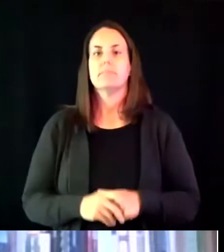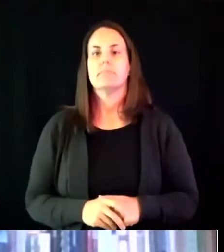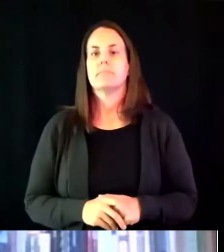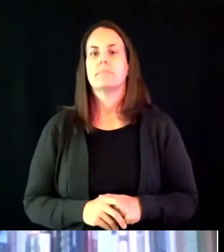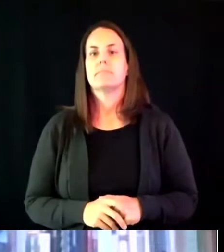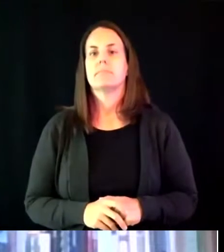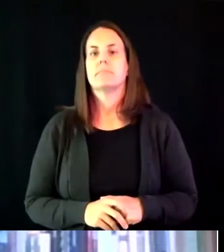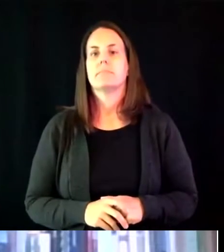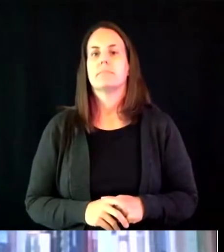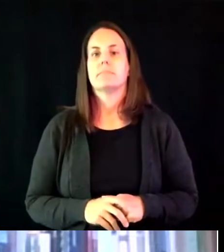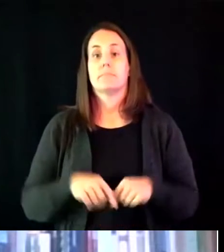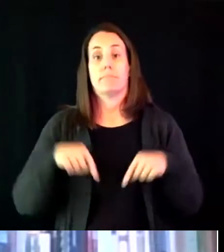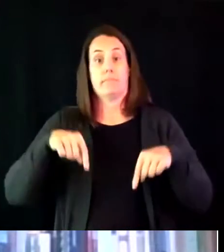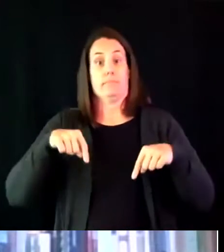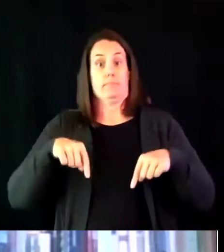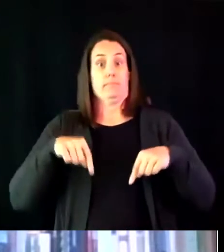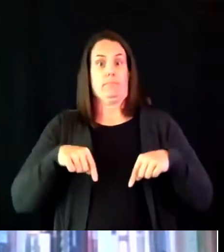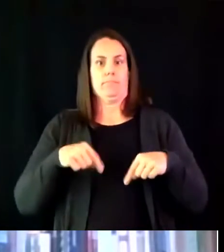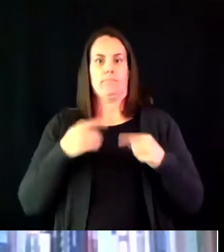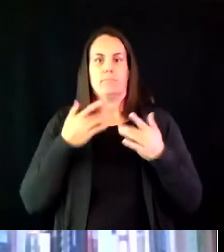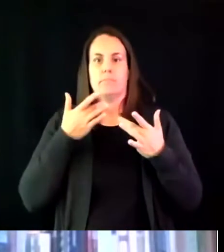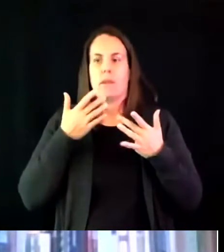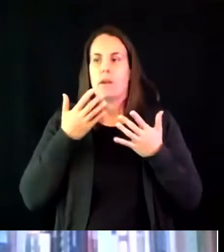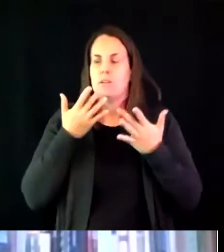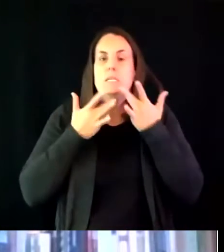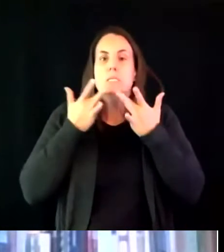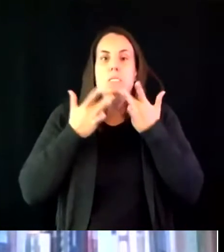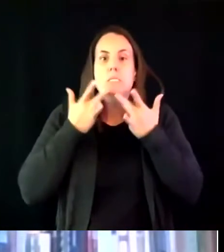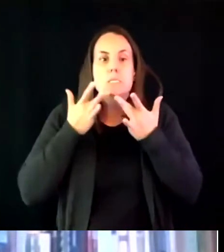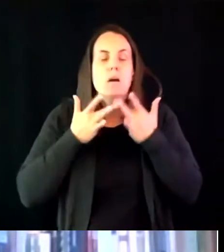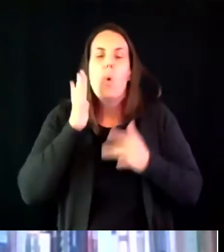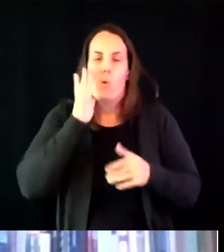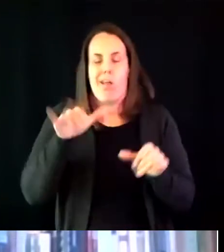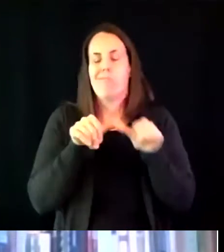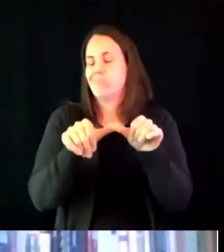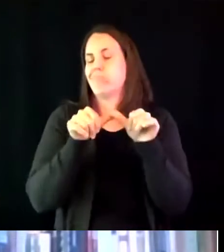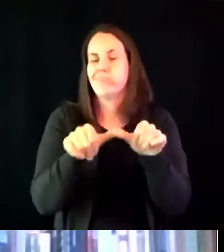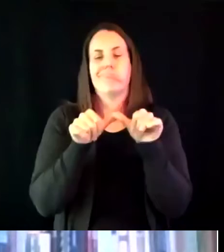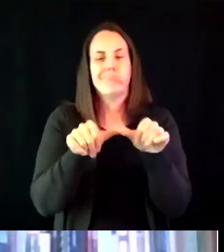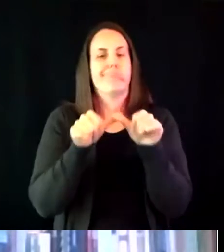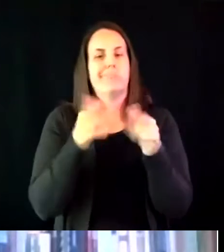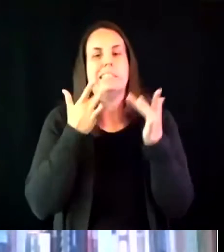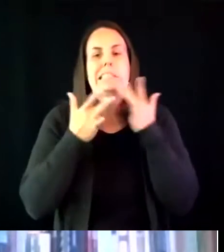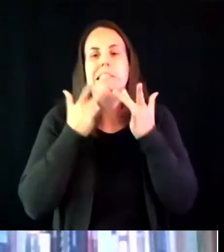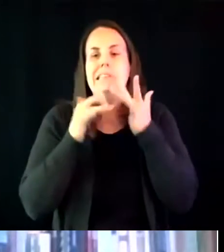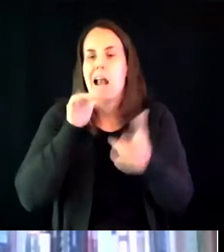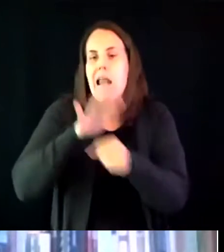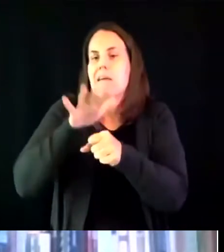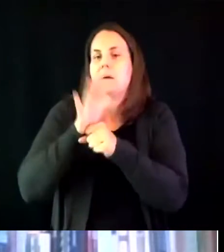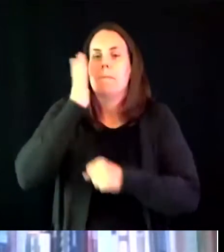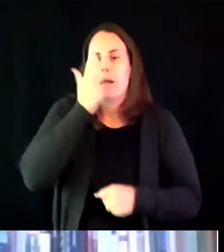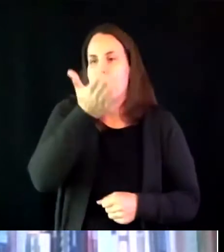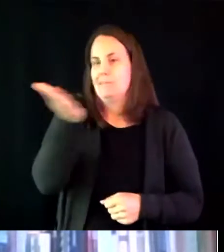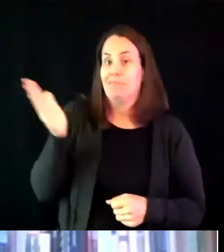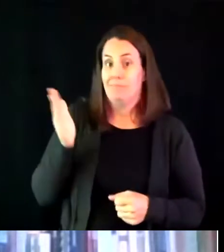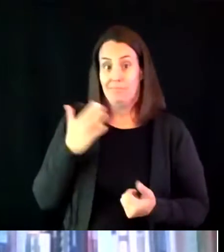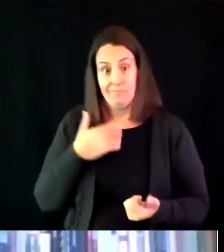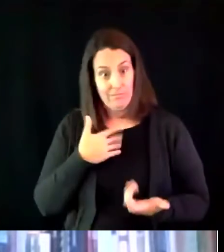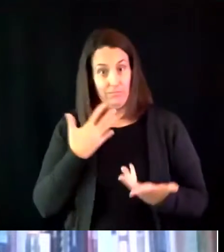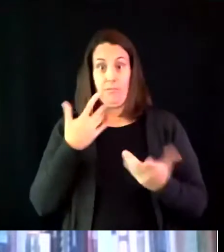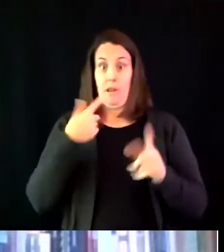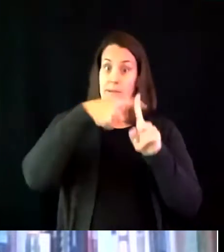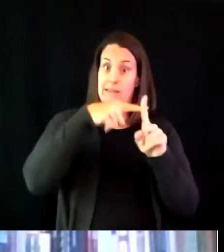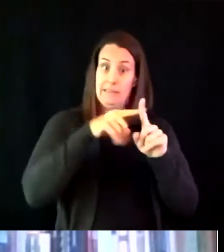anytime soon. When we are seeing 3,000, 3,100, 3,200 cases per day in